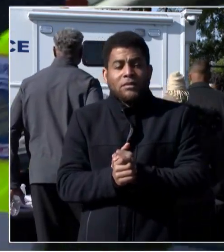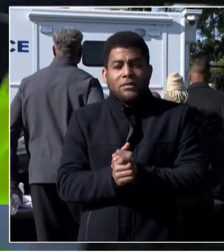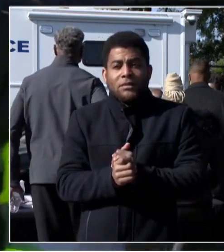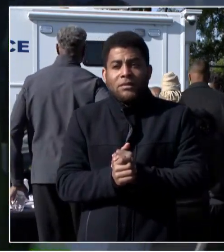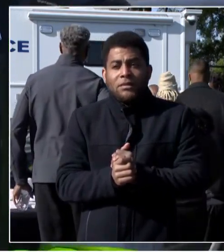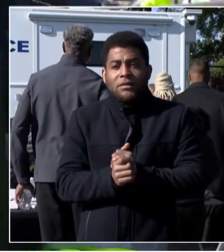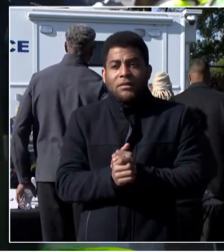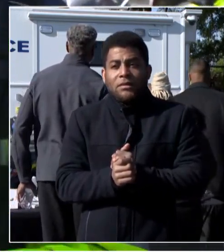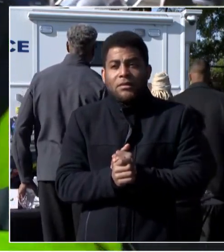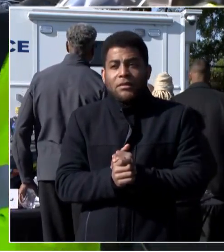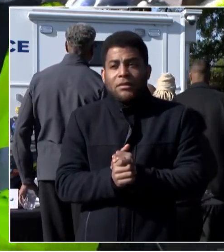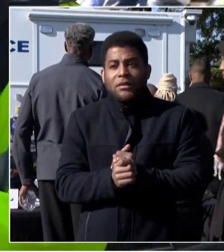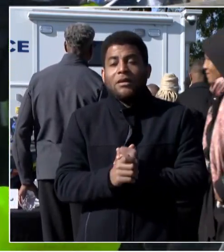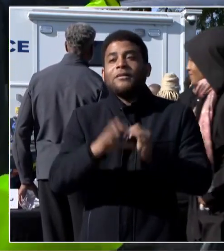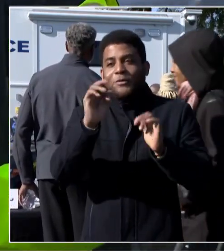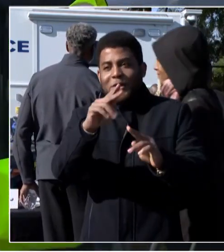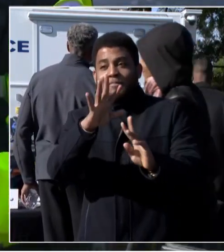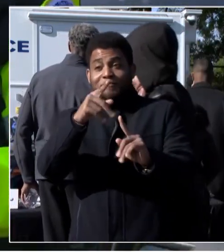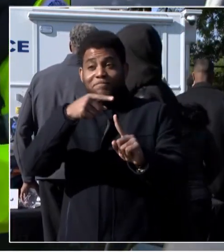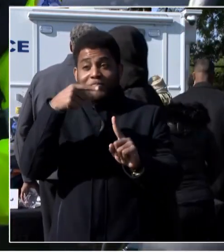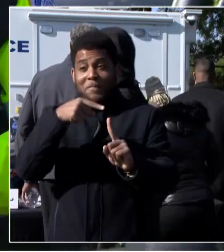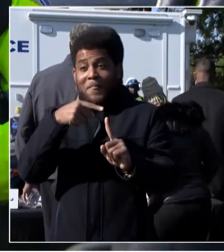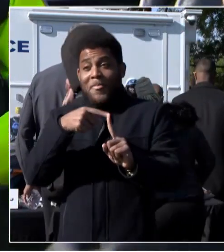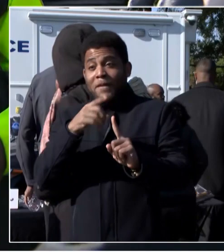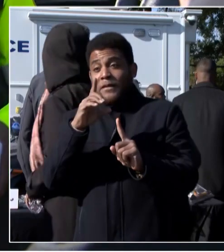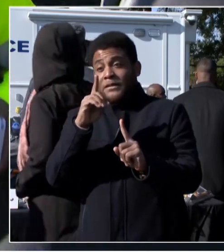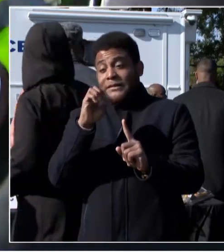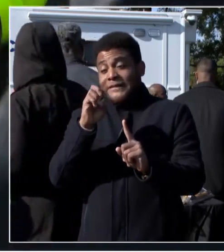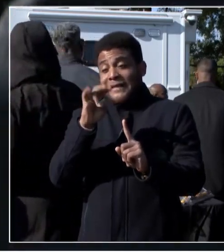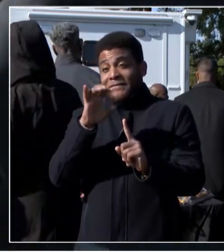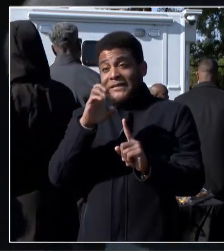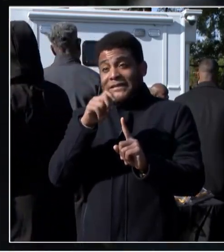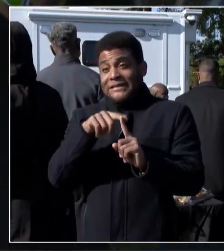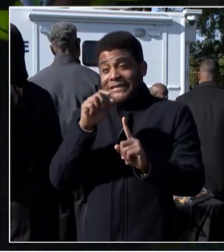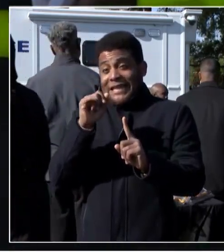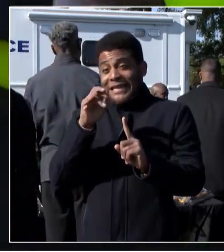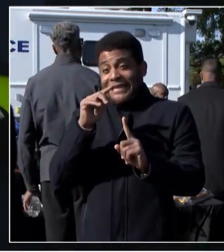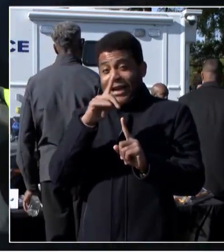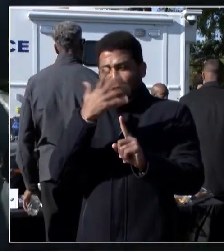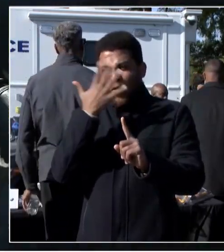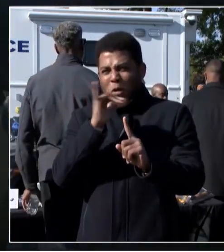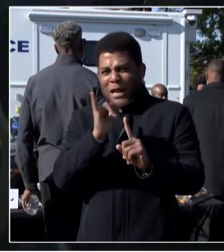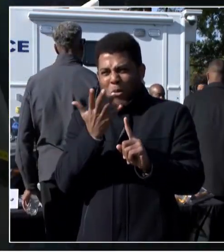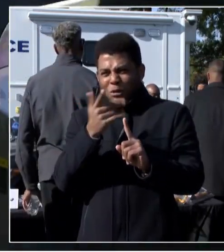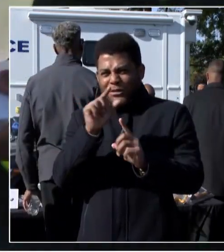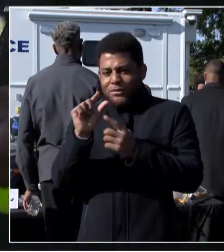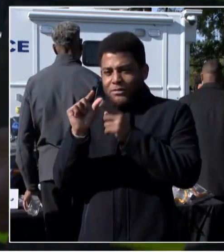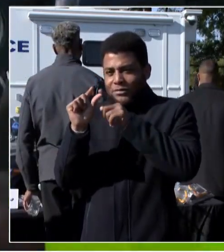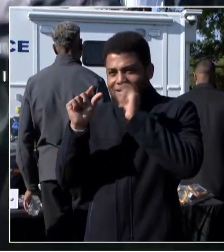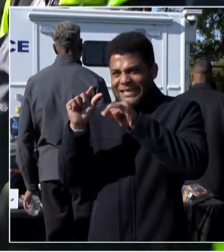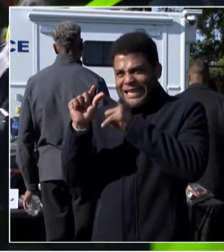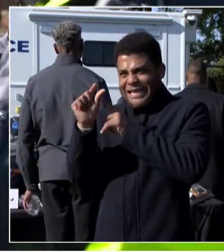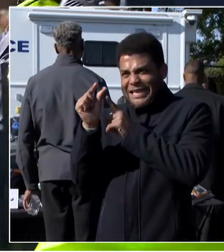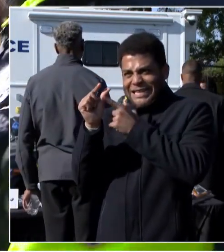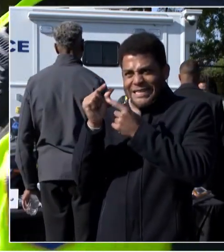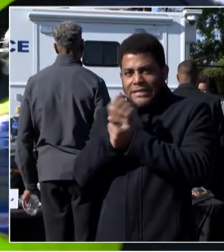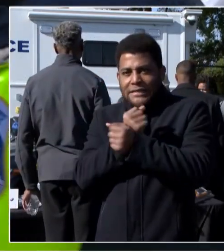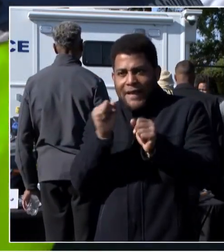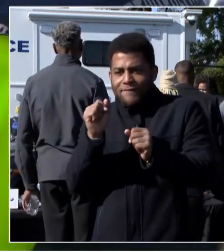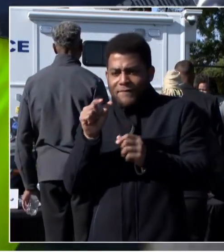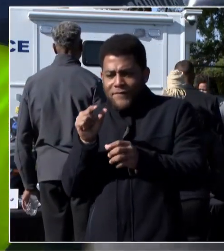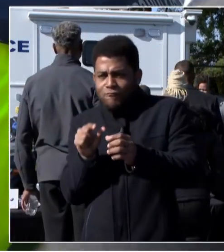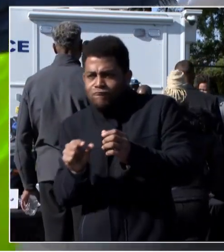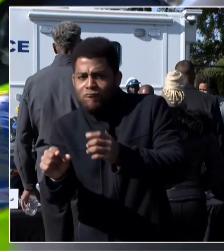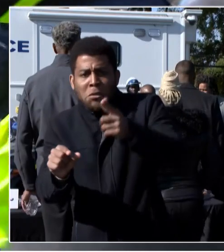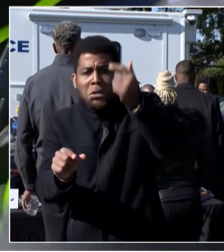So this here is what the device looks like. We just have one here, very small. You can securely hide it anywhere you like. Where's the other